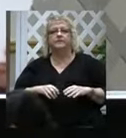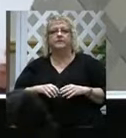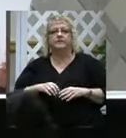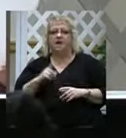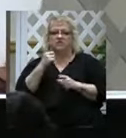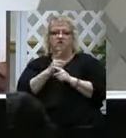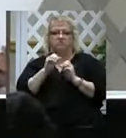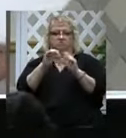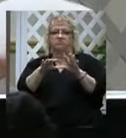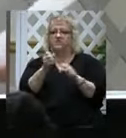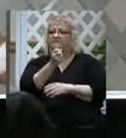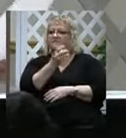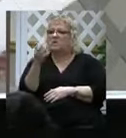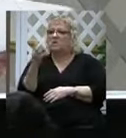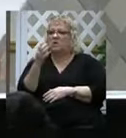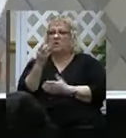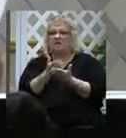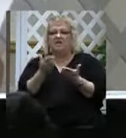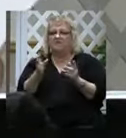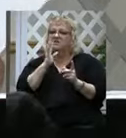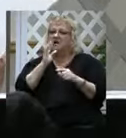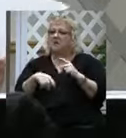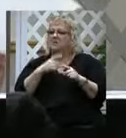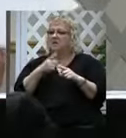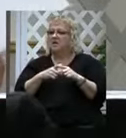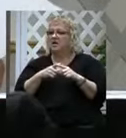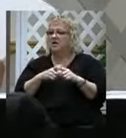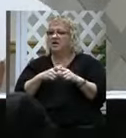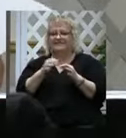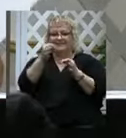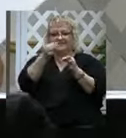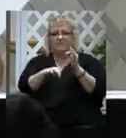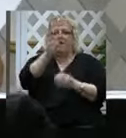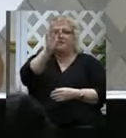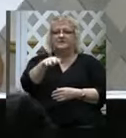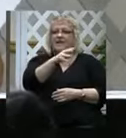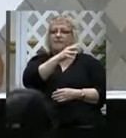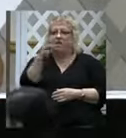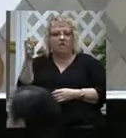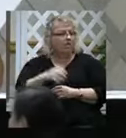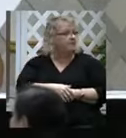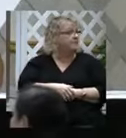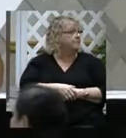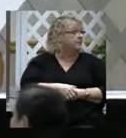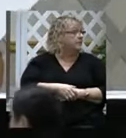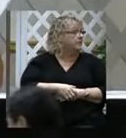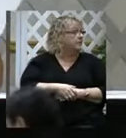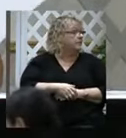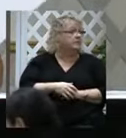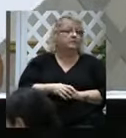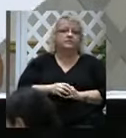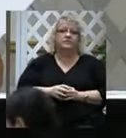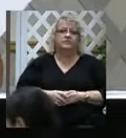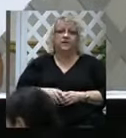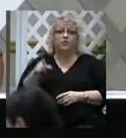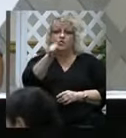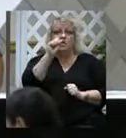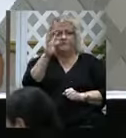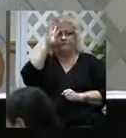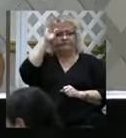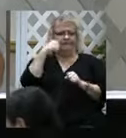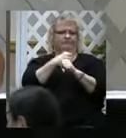threw in a couple of these items that we talked about into a little simple table format. And the list could be endless, depending how many